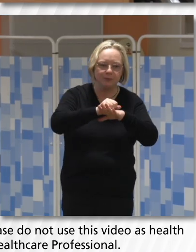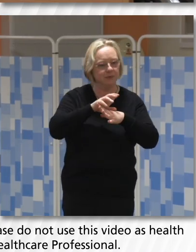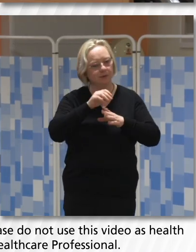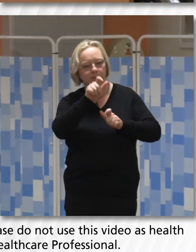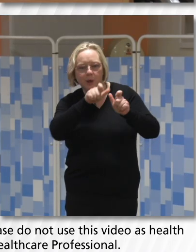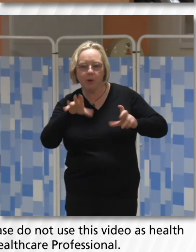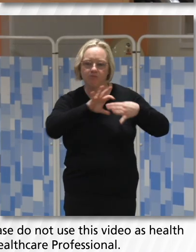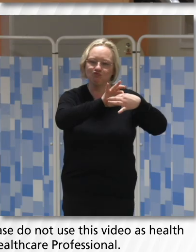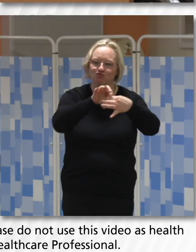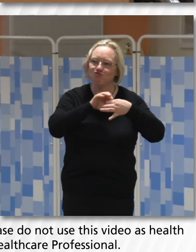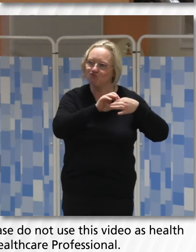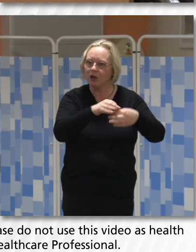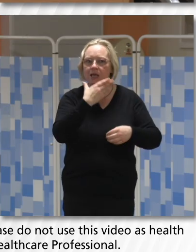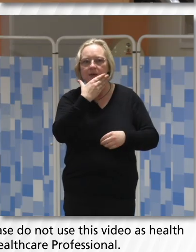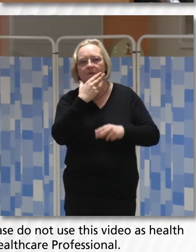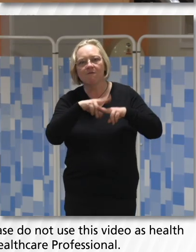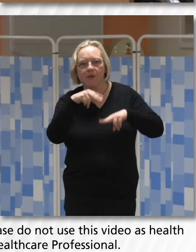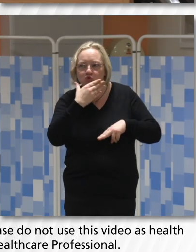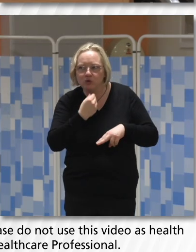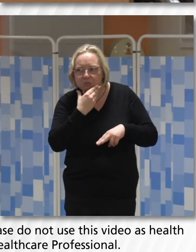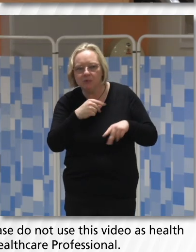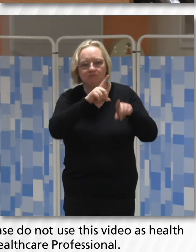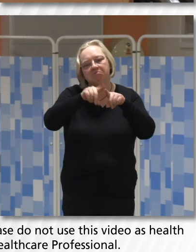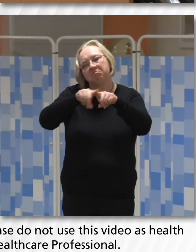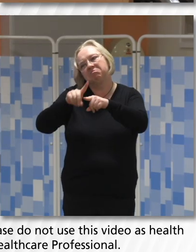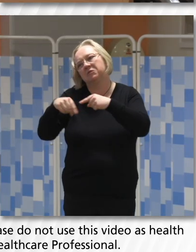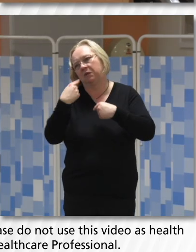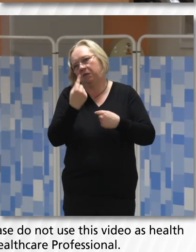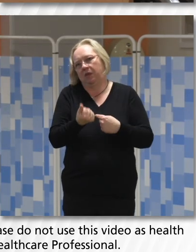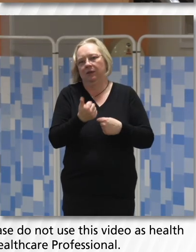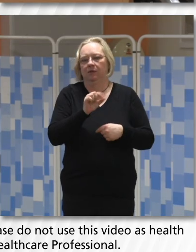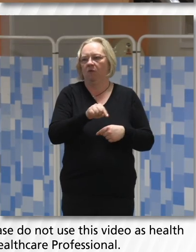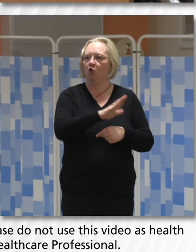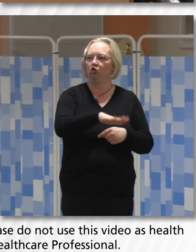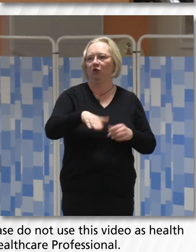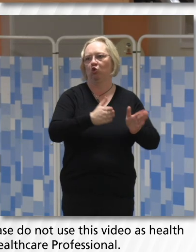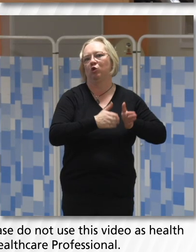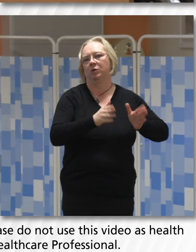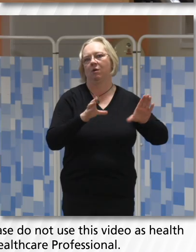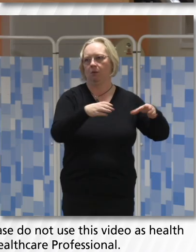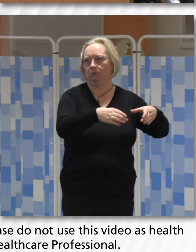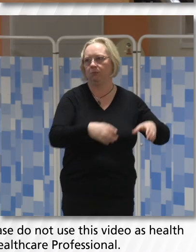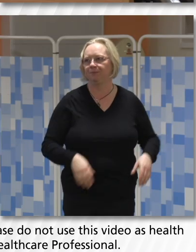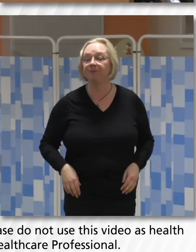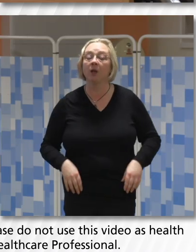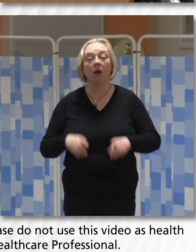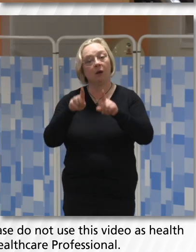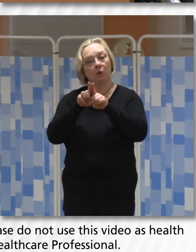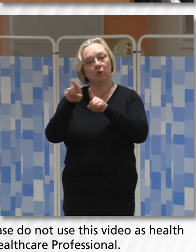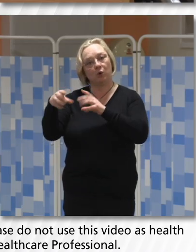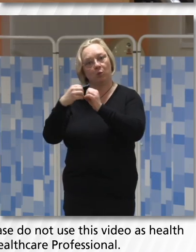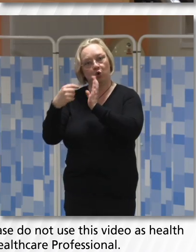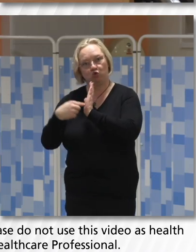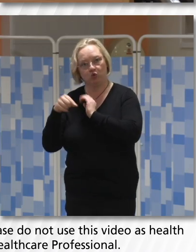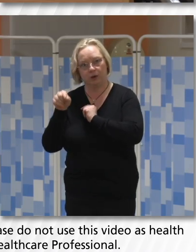also Santa, choirs, all sorts going on. And just to share something really exciting that's happened in Burton, as you may have